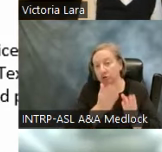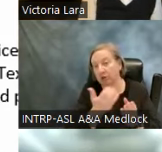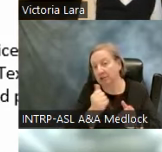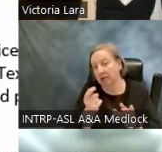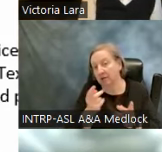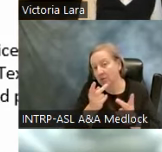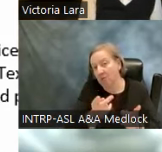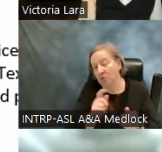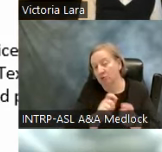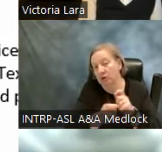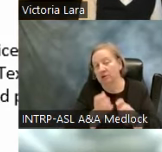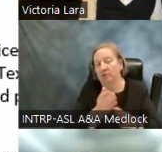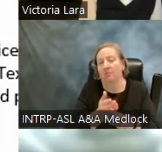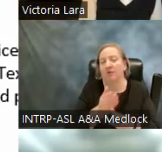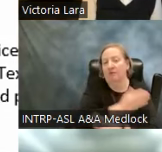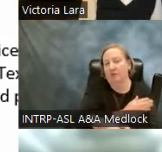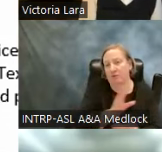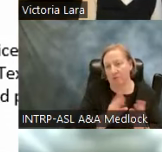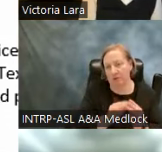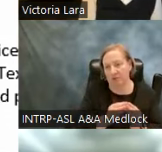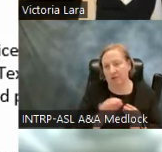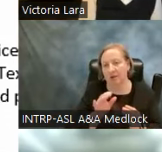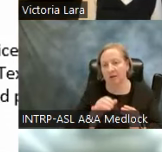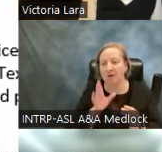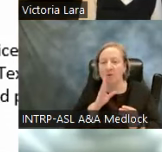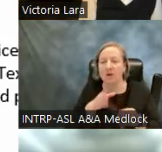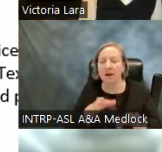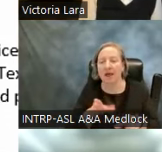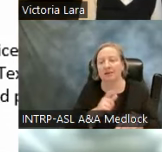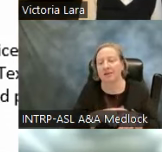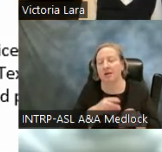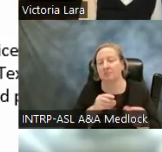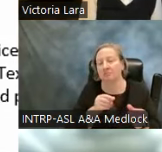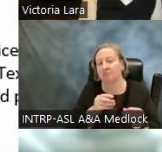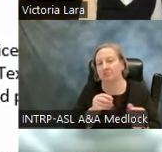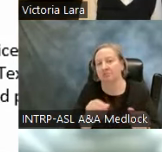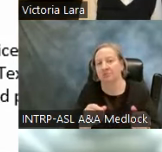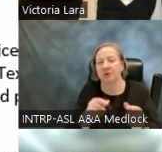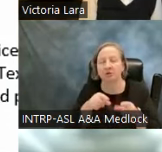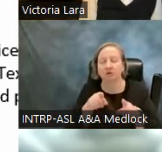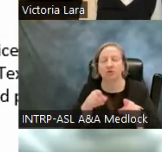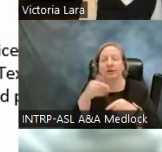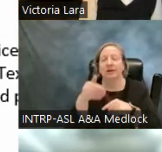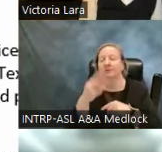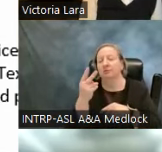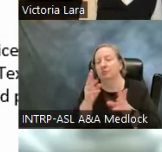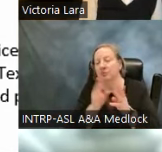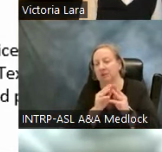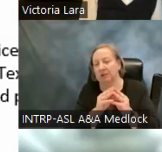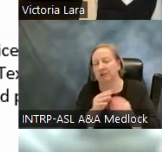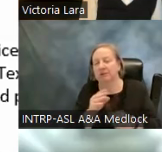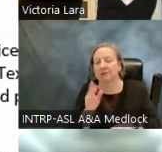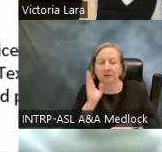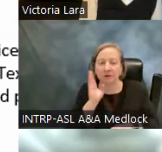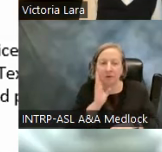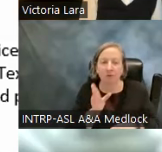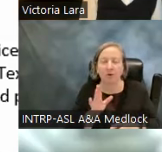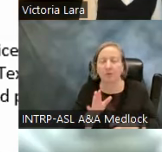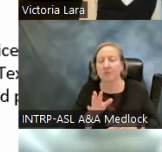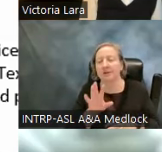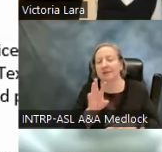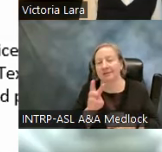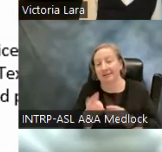proposed changes in advance, because that would allow for time management in the next 2 meetings, which are going to be the 6th and